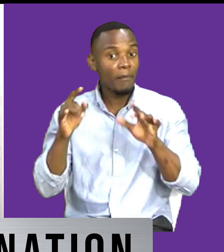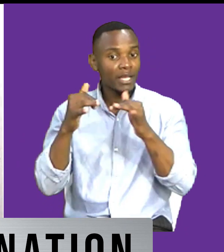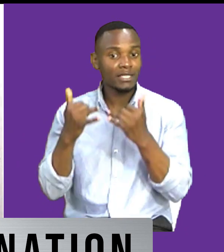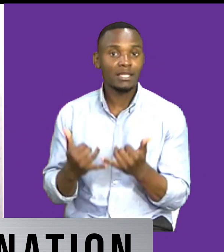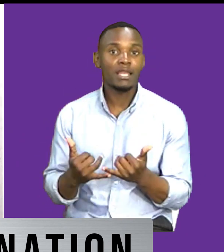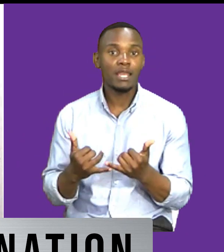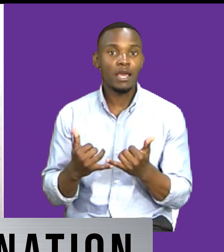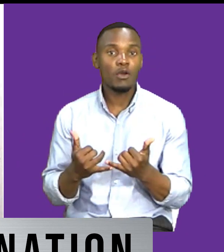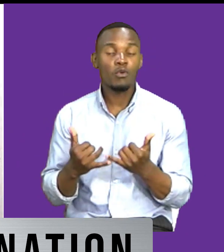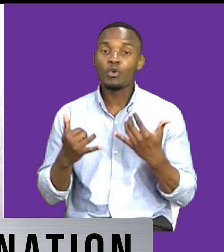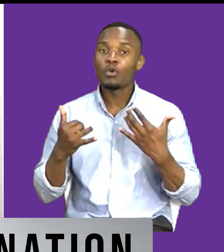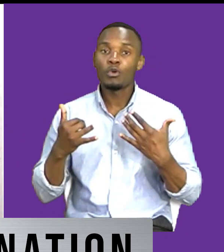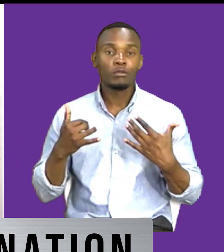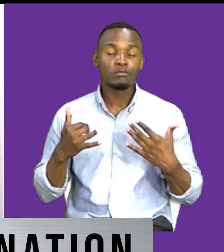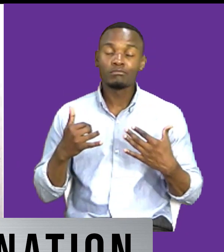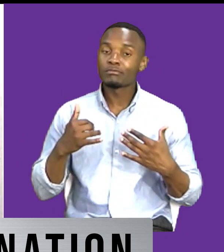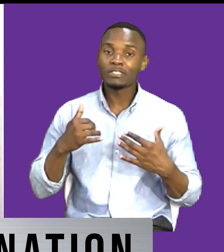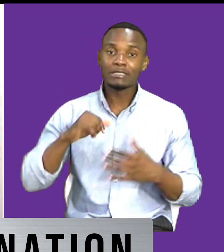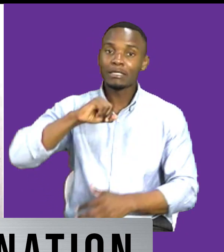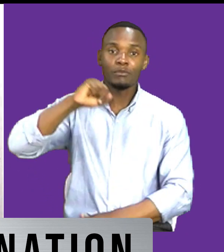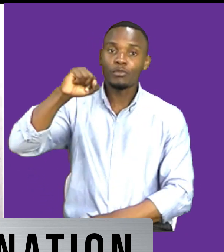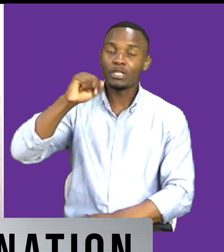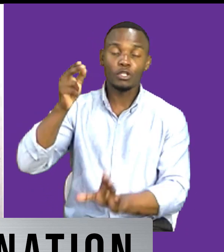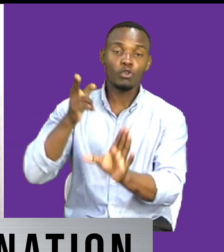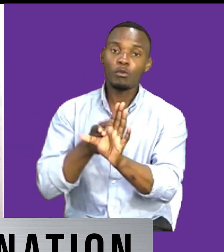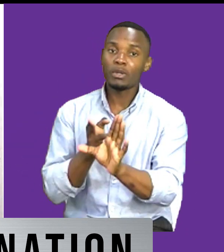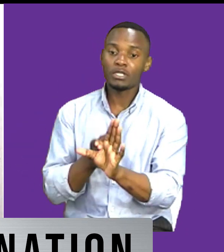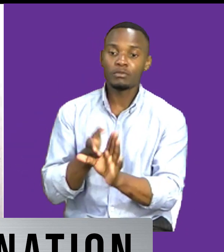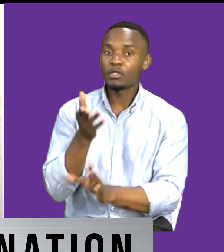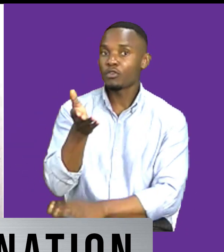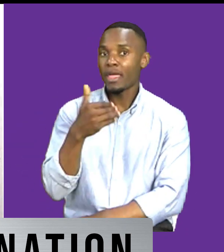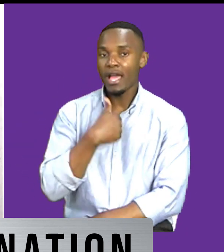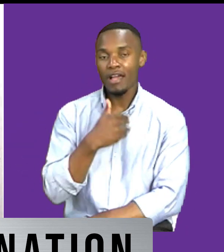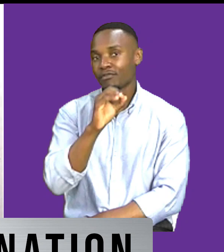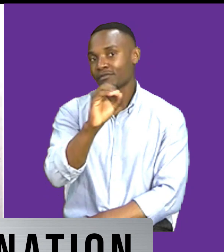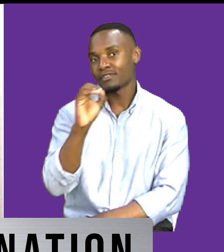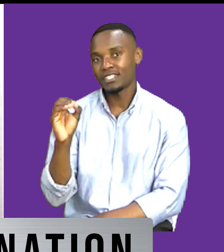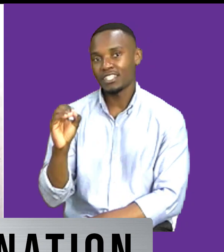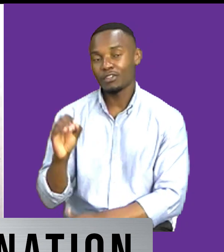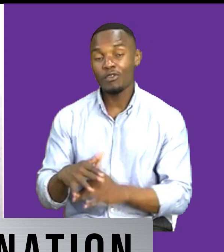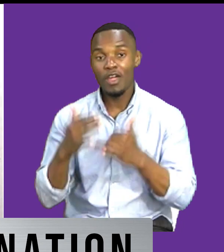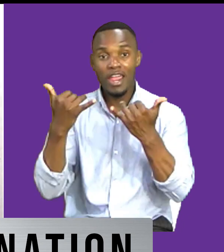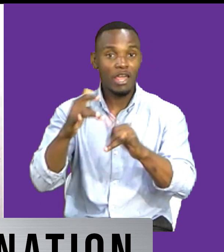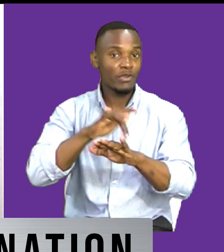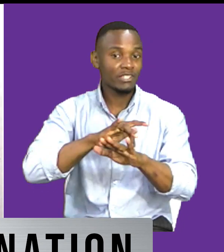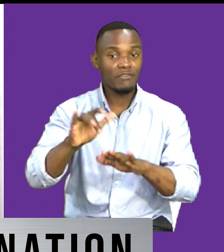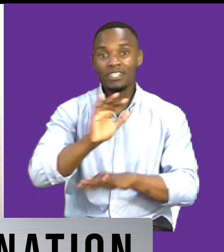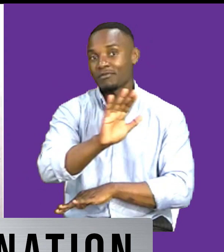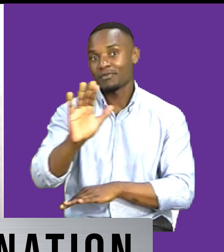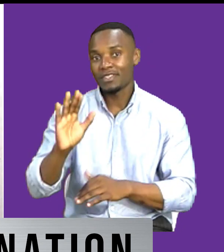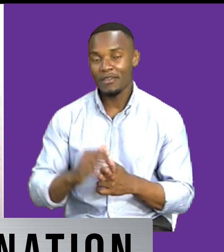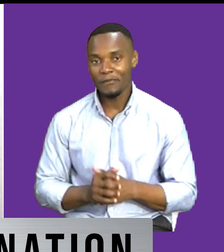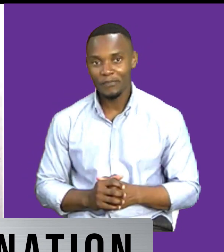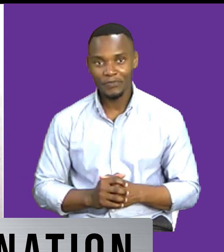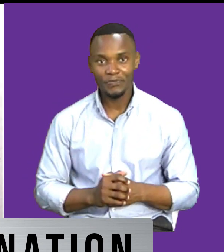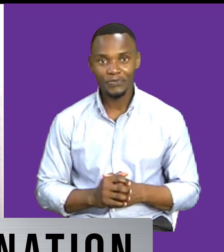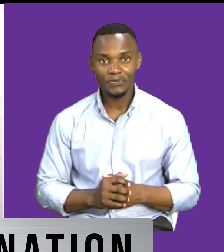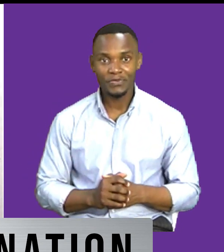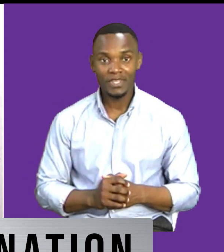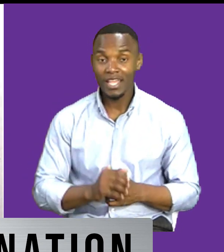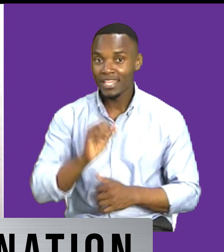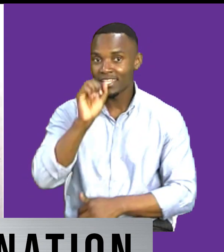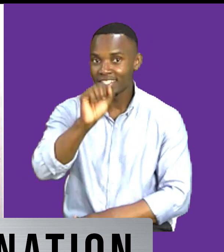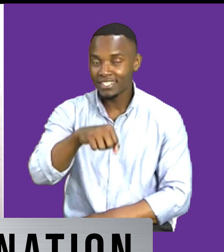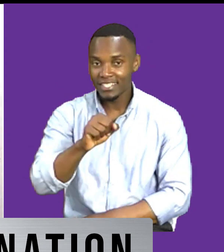of voting and lack of political participation by the middle class kinawaramba. You've heard of such a term in Kenya? Yes, Jonah, it